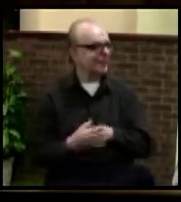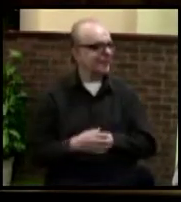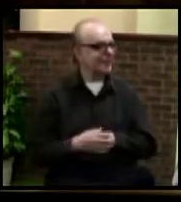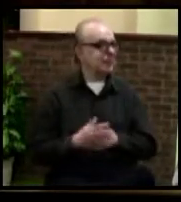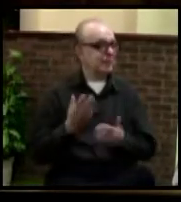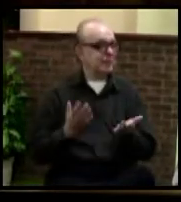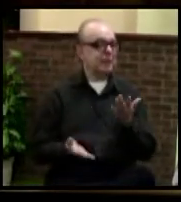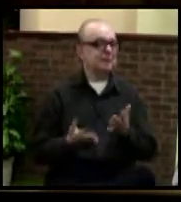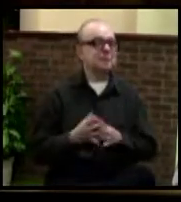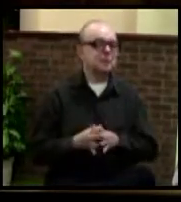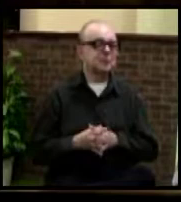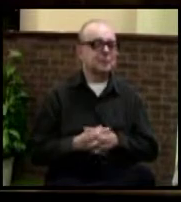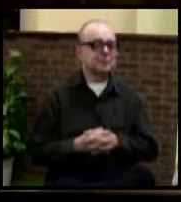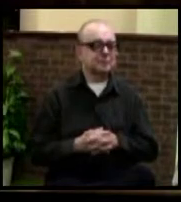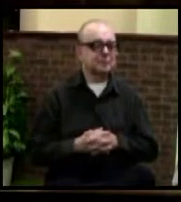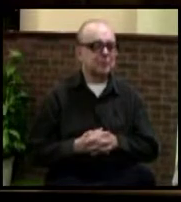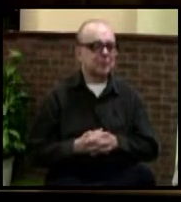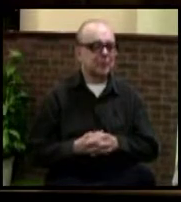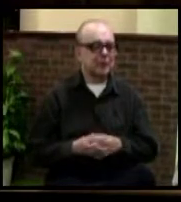Or maybe